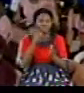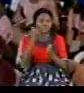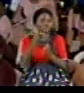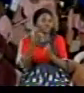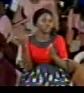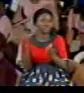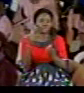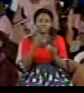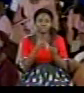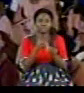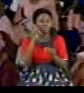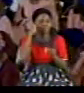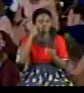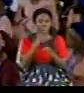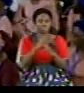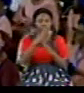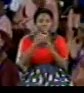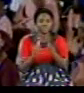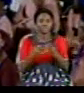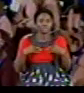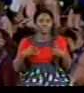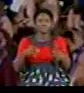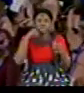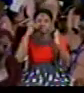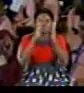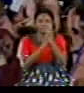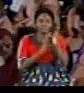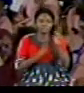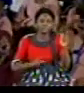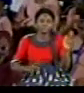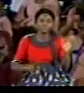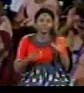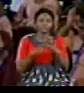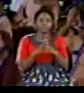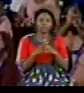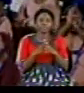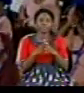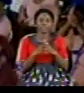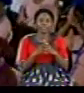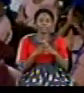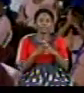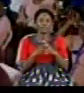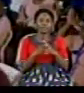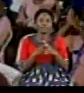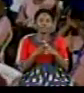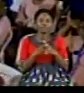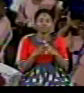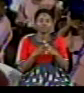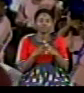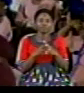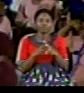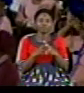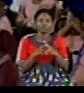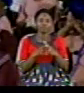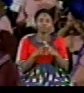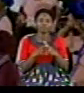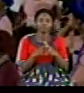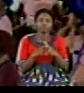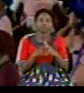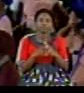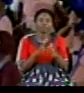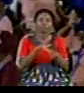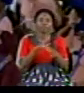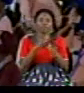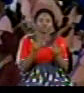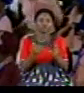healed. Praise the Lord. Betty Canis wrote this testimony all the way from